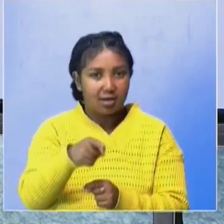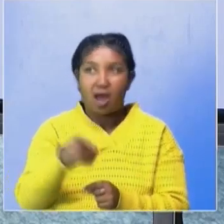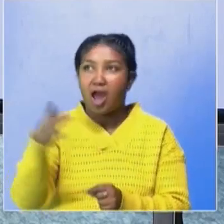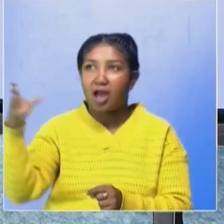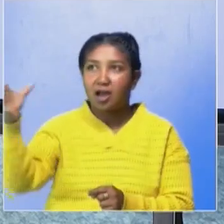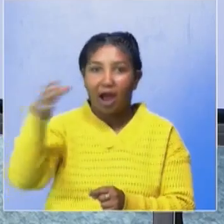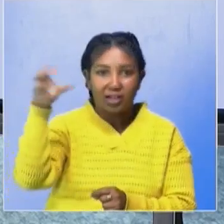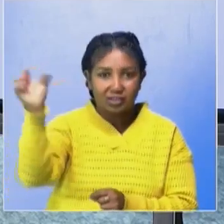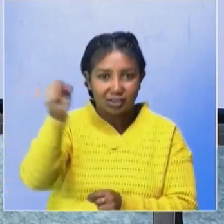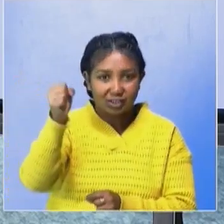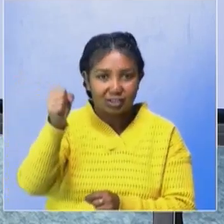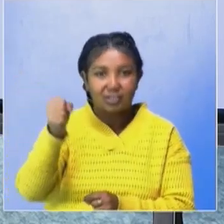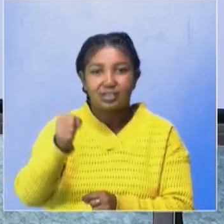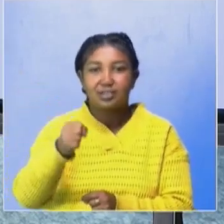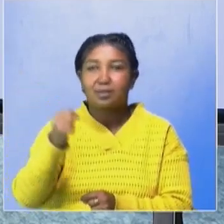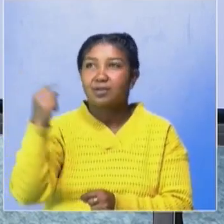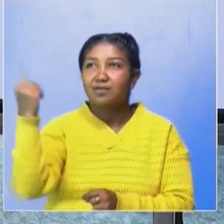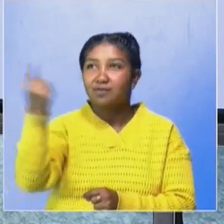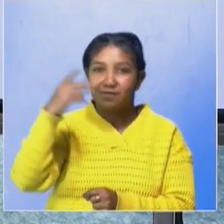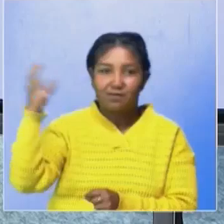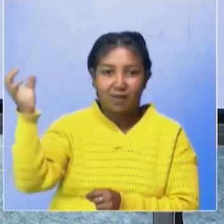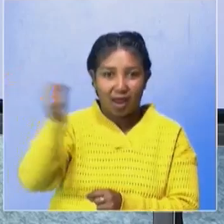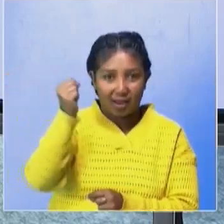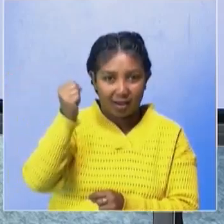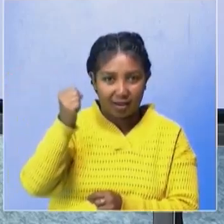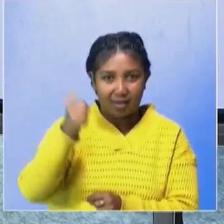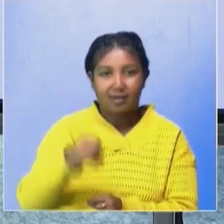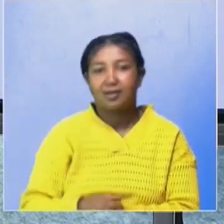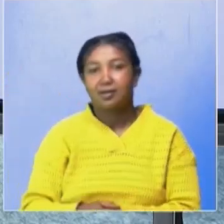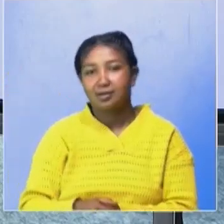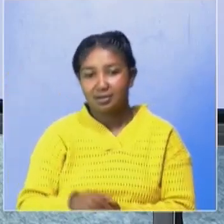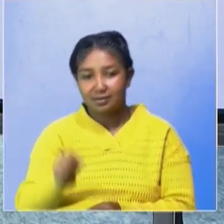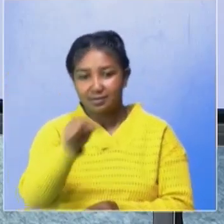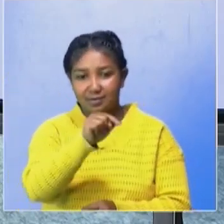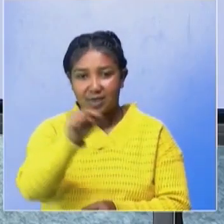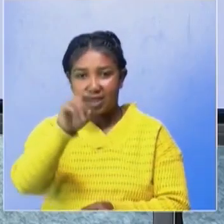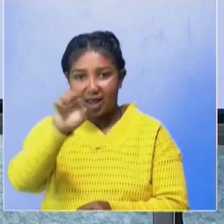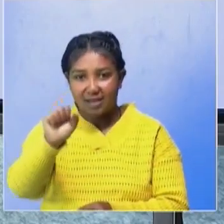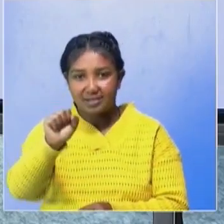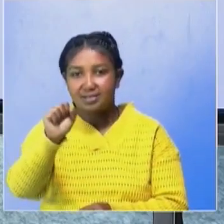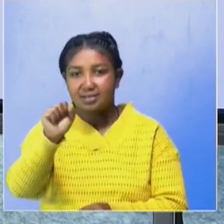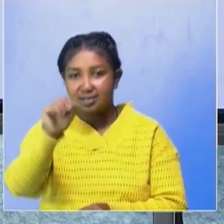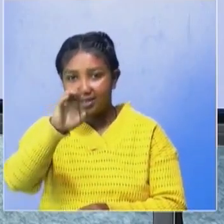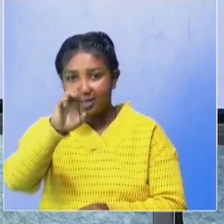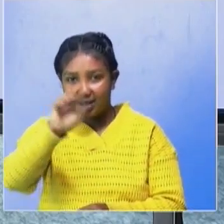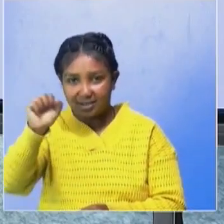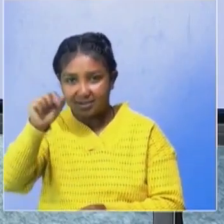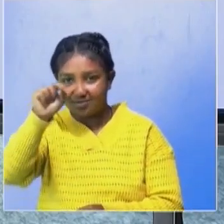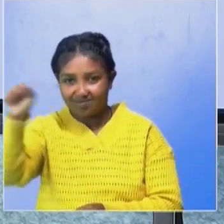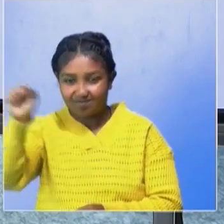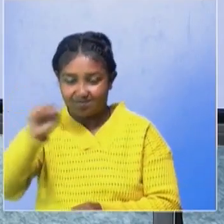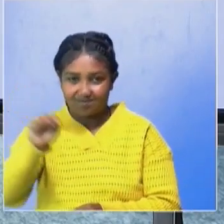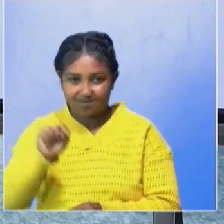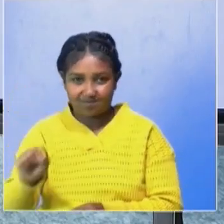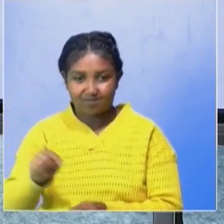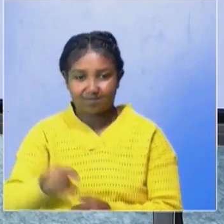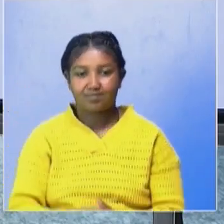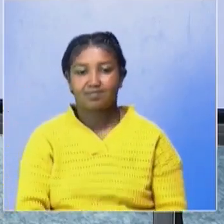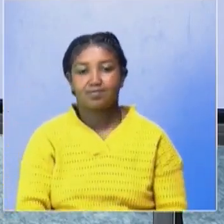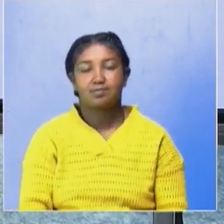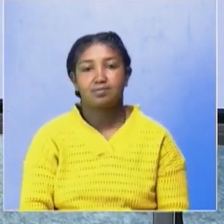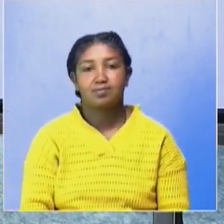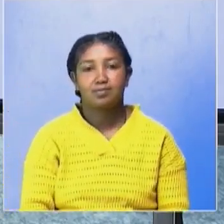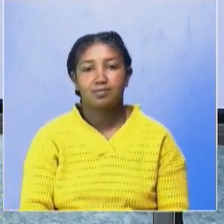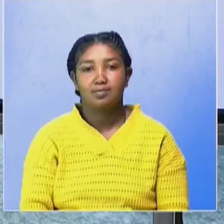catches the fly. Let us underline ES. Here it is. Here it is.